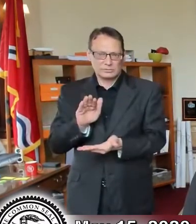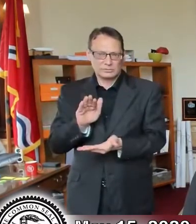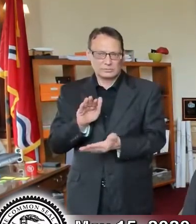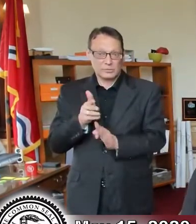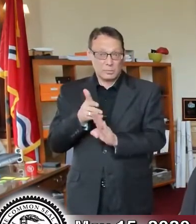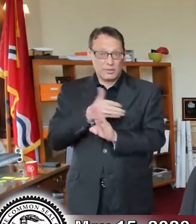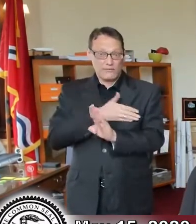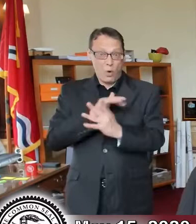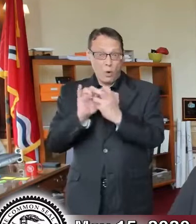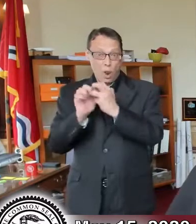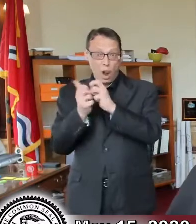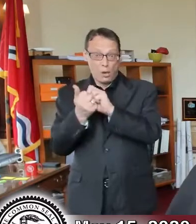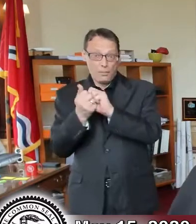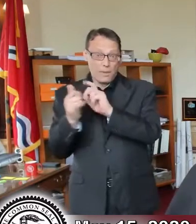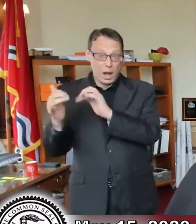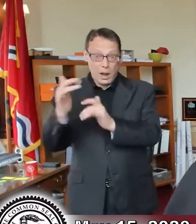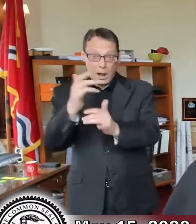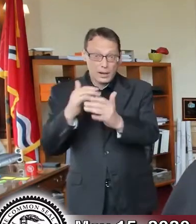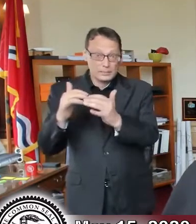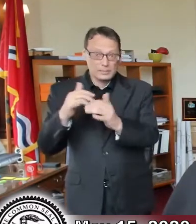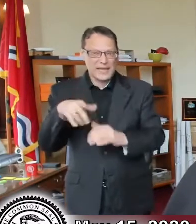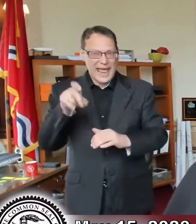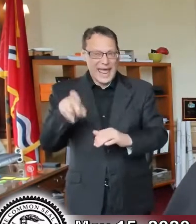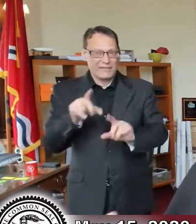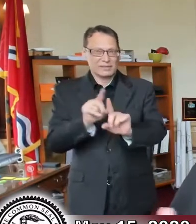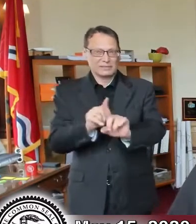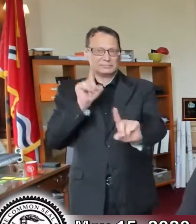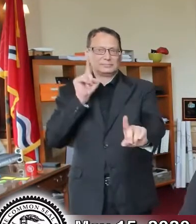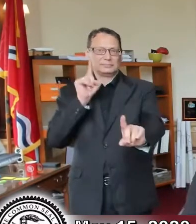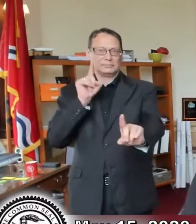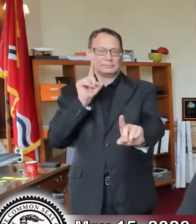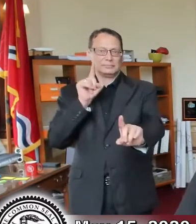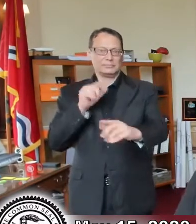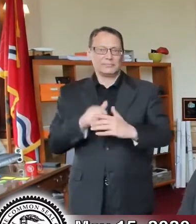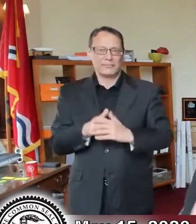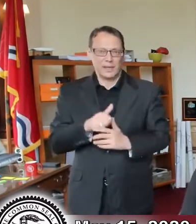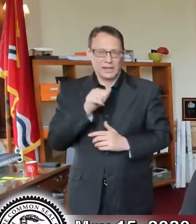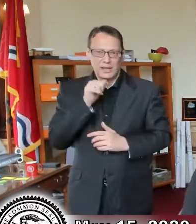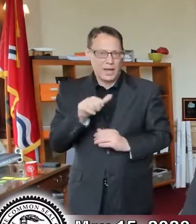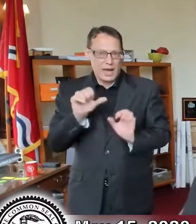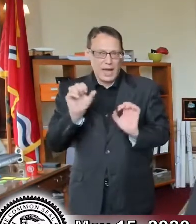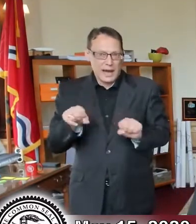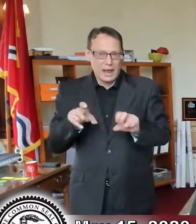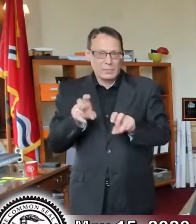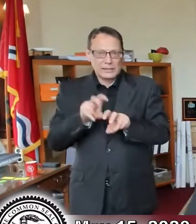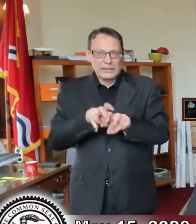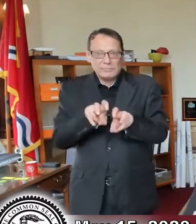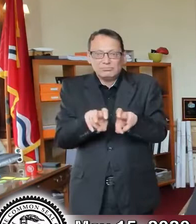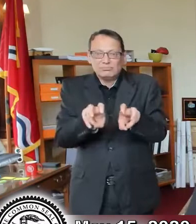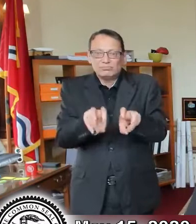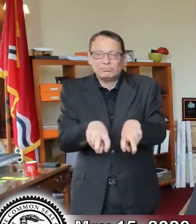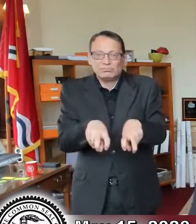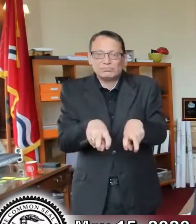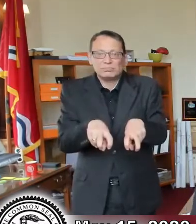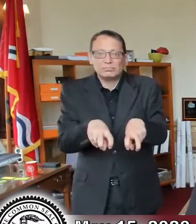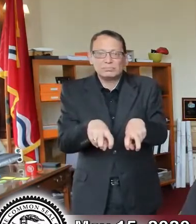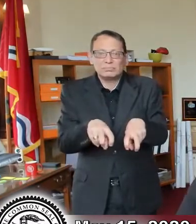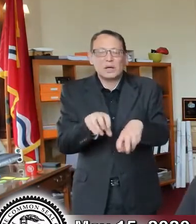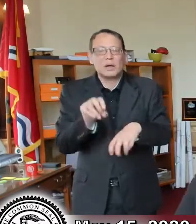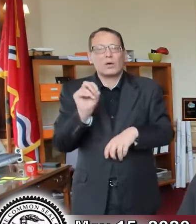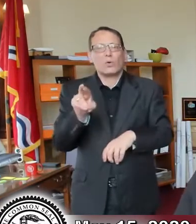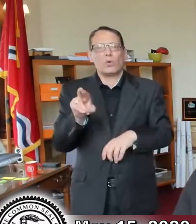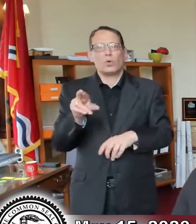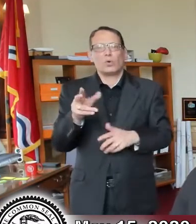were before, because they're going to have to socially distance. You're not going to be able to sit right next to somebody else at a slot machine